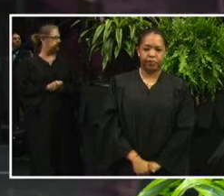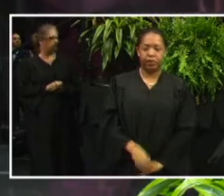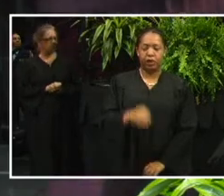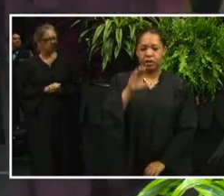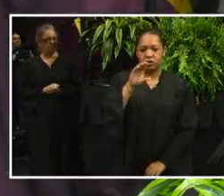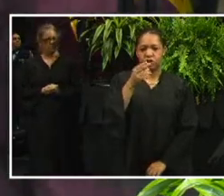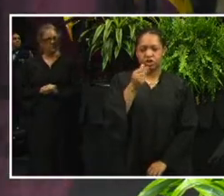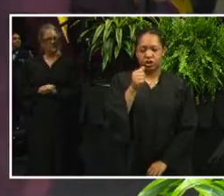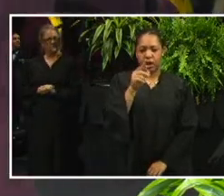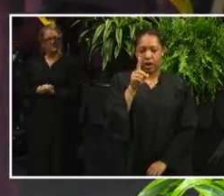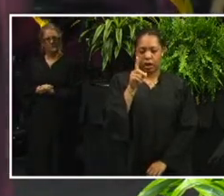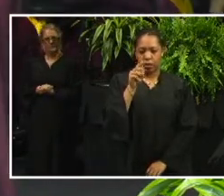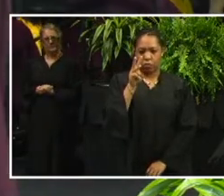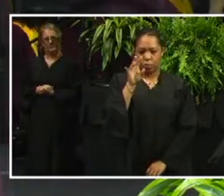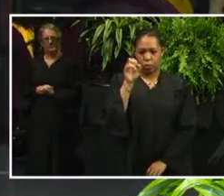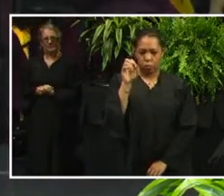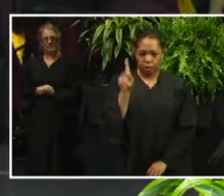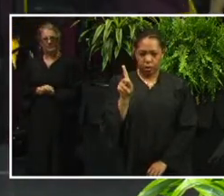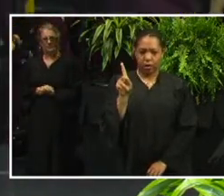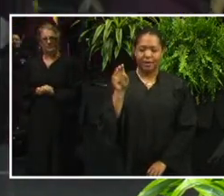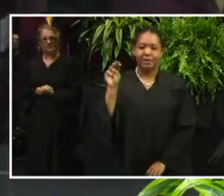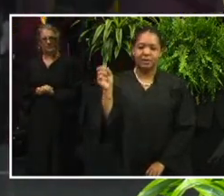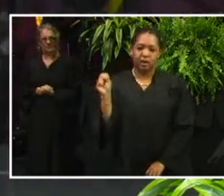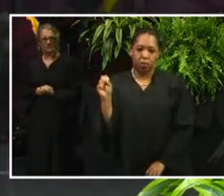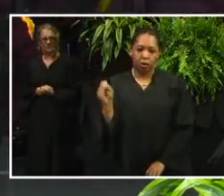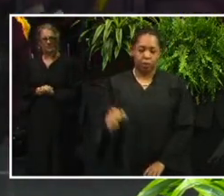Chadwick Tremaine Seymour.